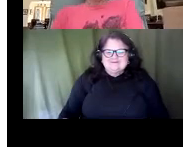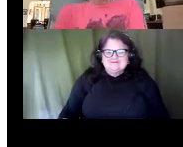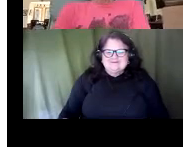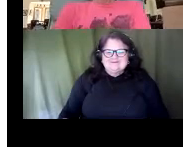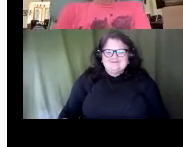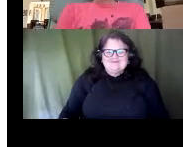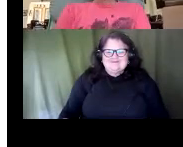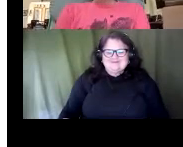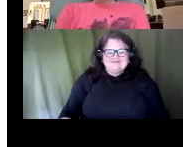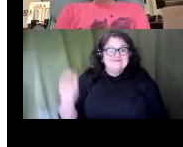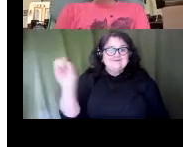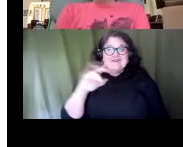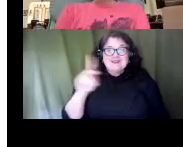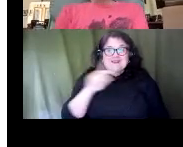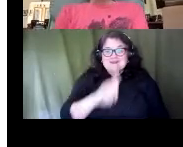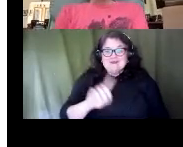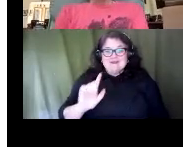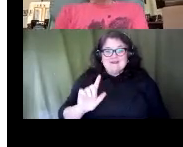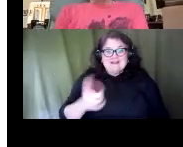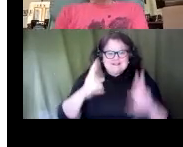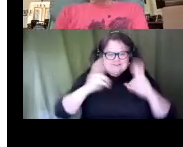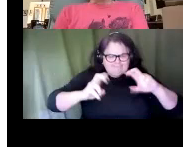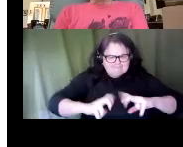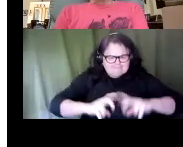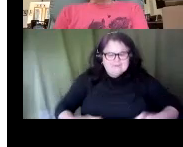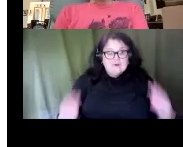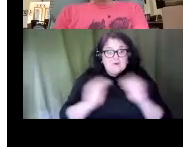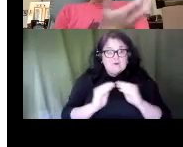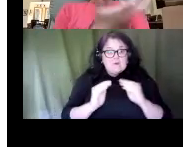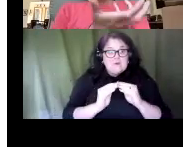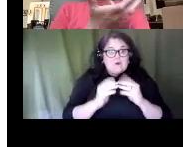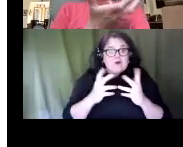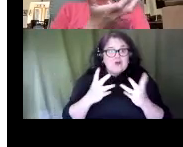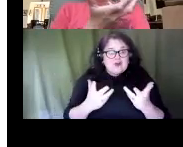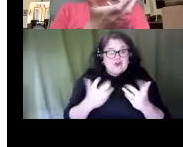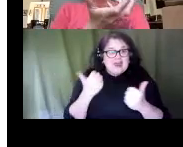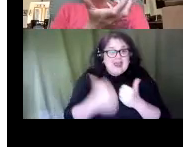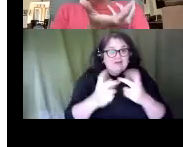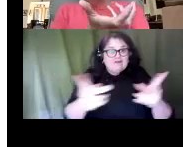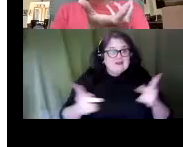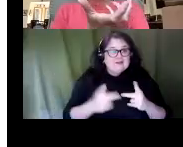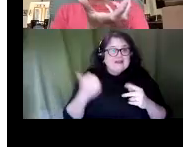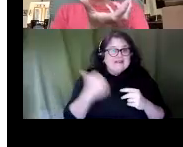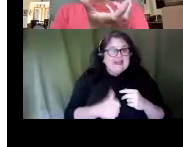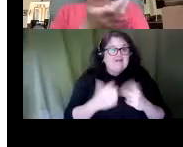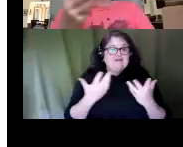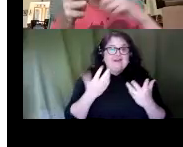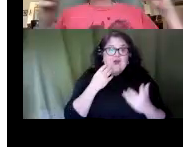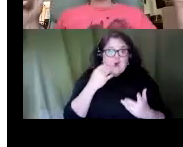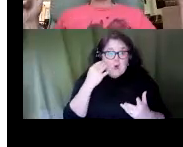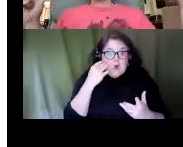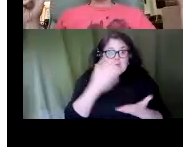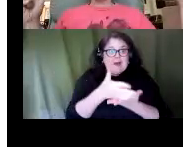So yeah, just digging in a little bit more is every place, every home, piece of land has